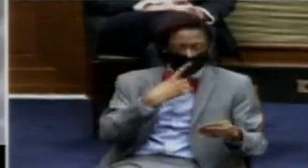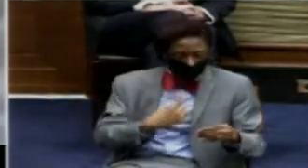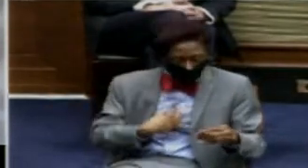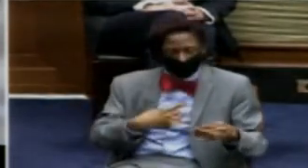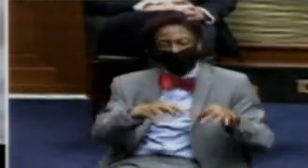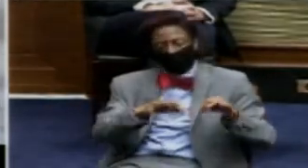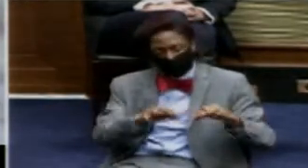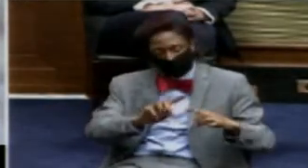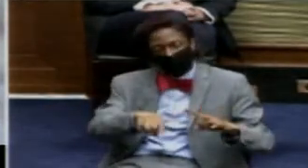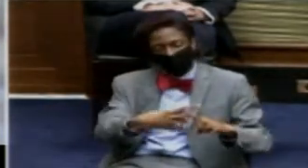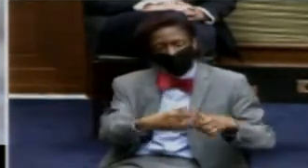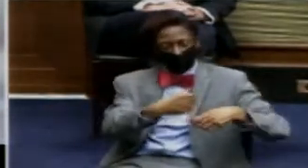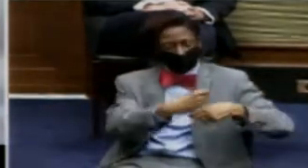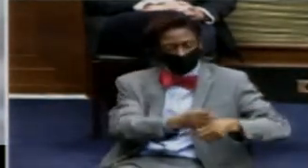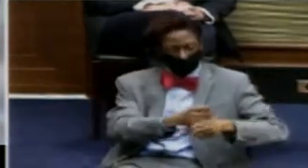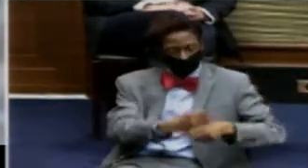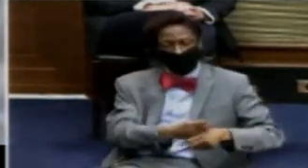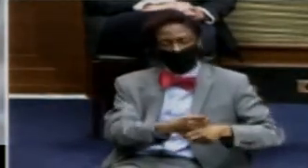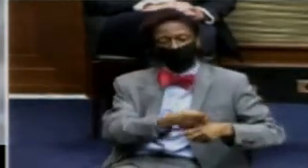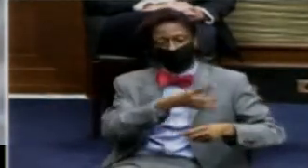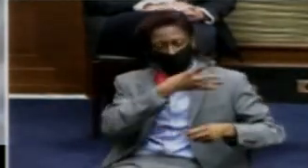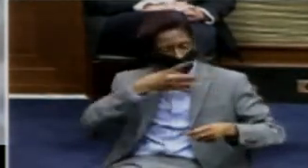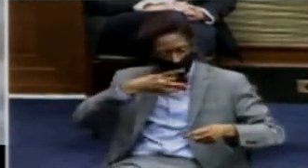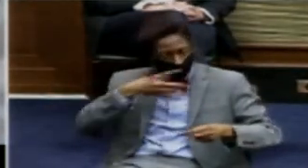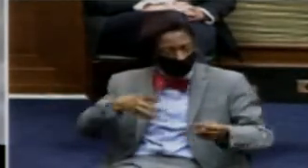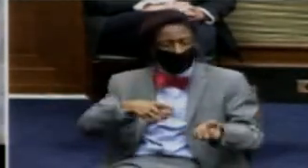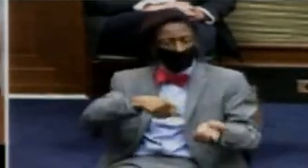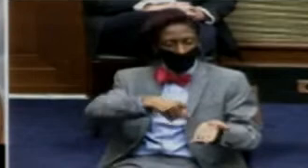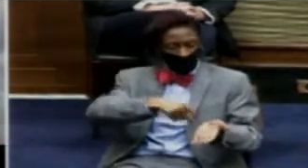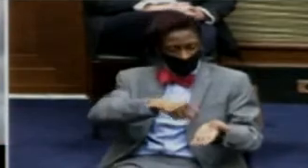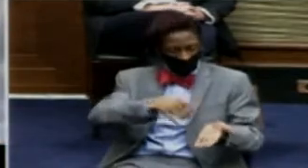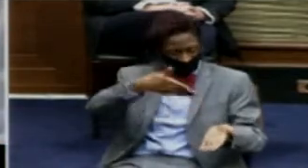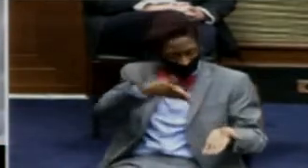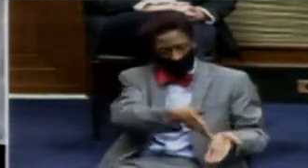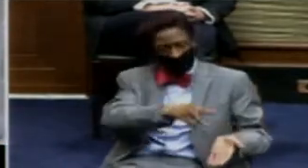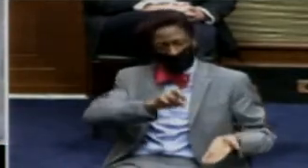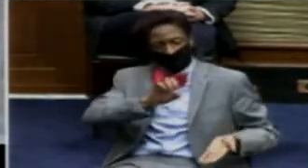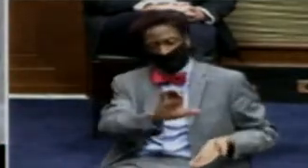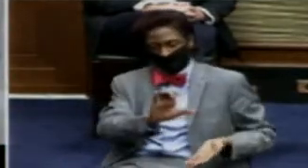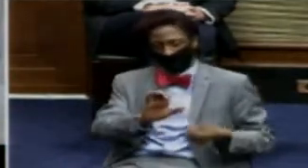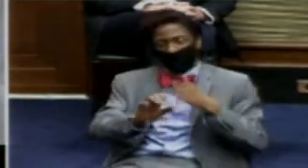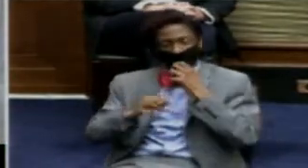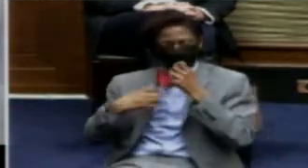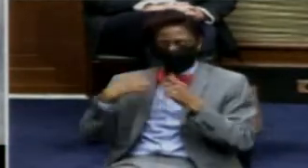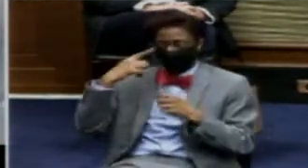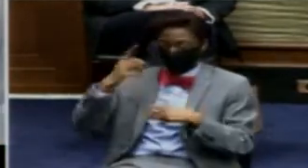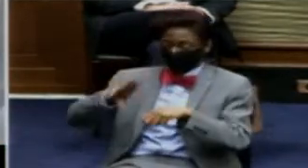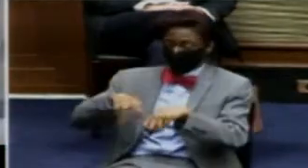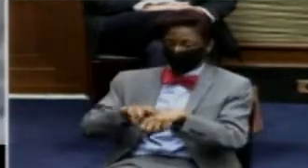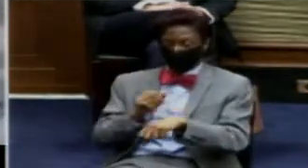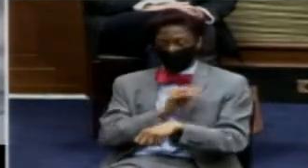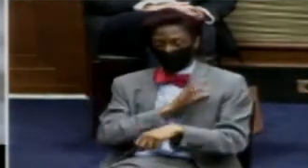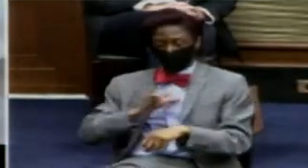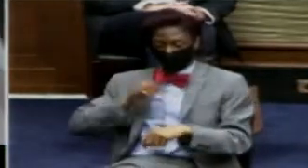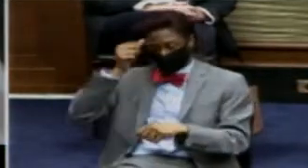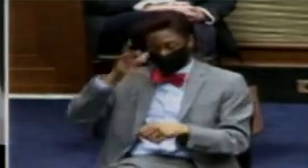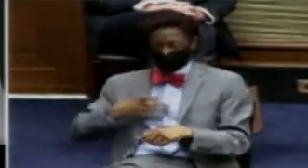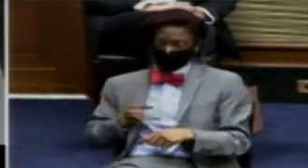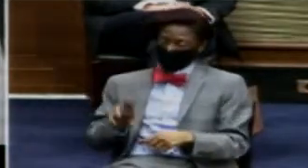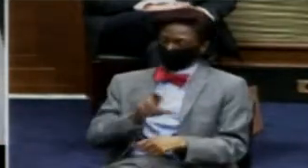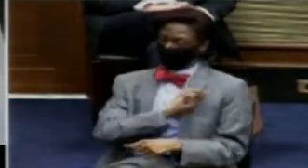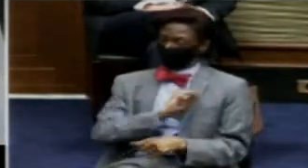or agriculture or mining in your district? I think normally when a congressman or even more a